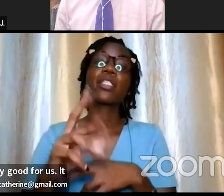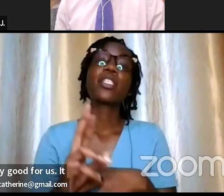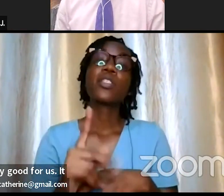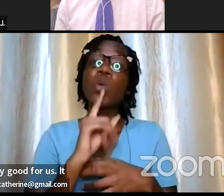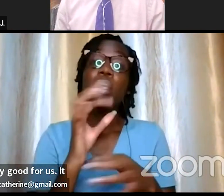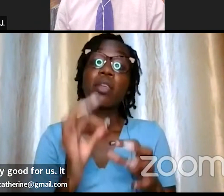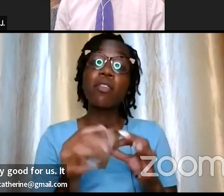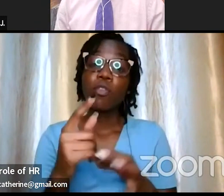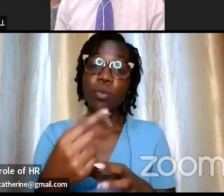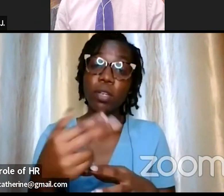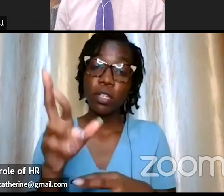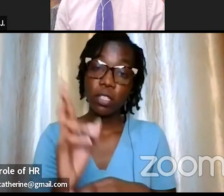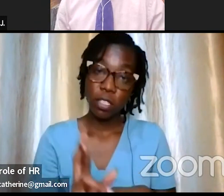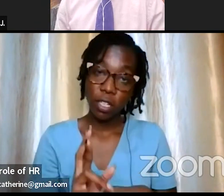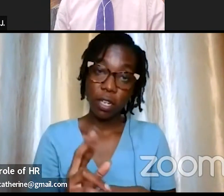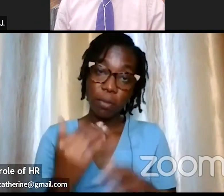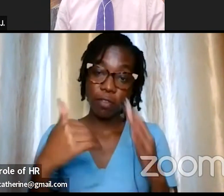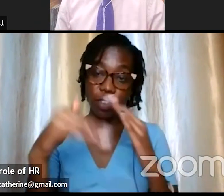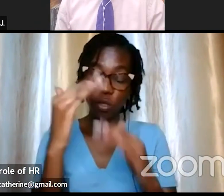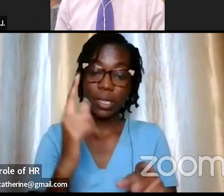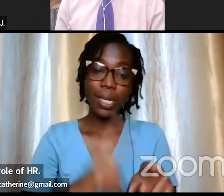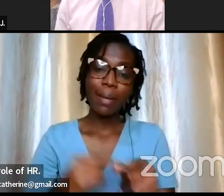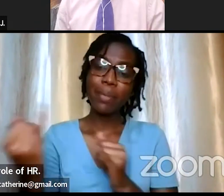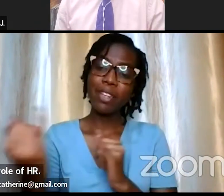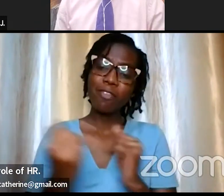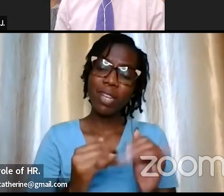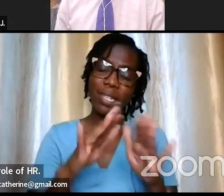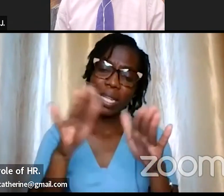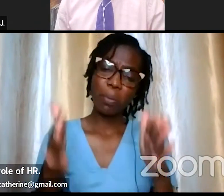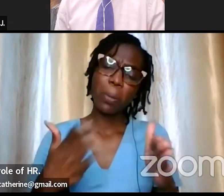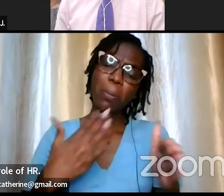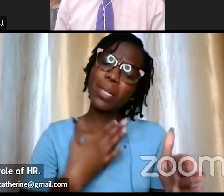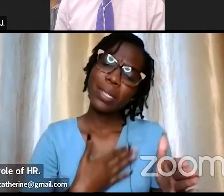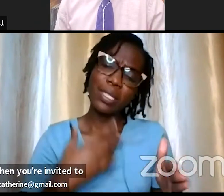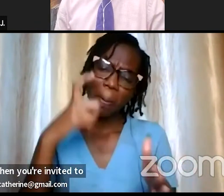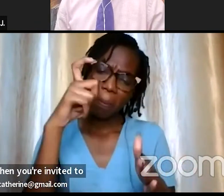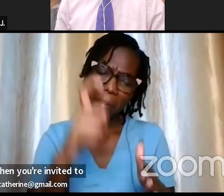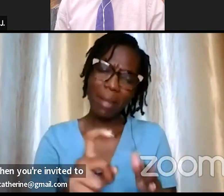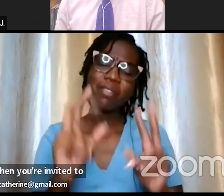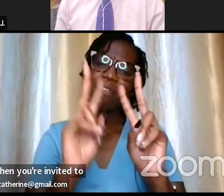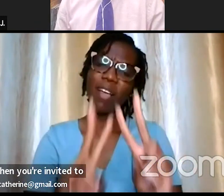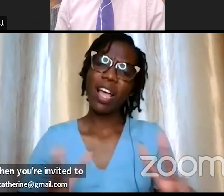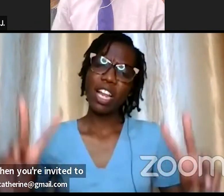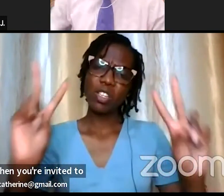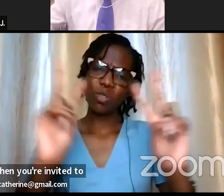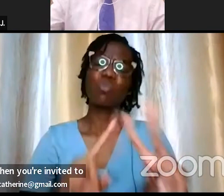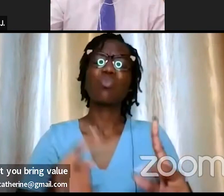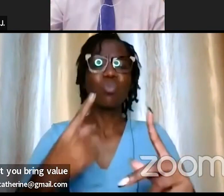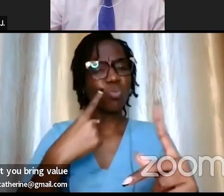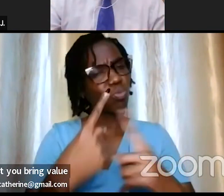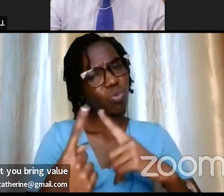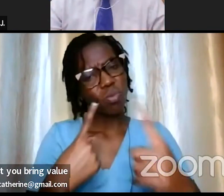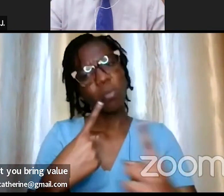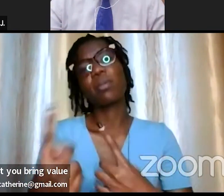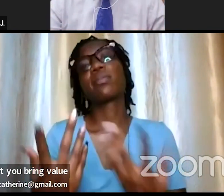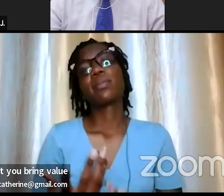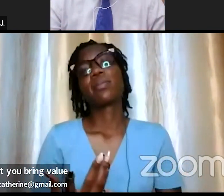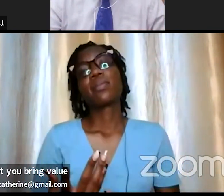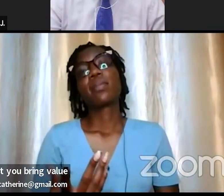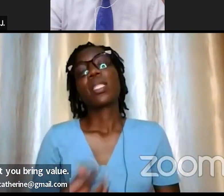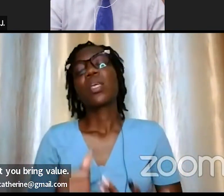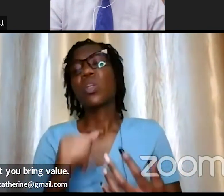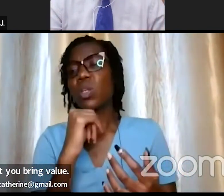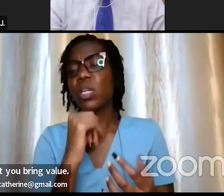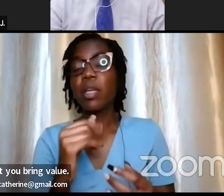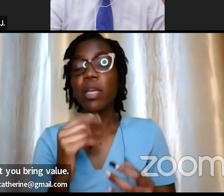professional, when you're invited to the table, please make sure that you bring value. Make sure that you do not go on the, so for example, if